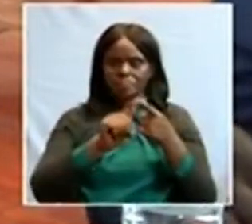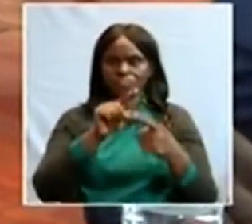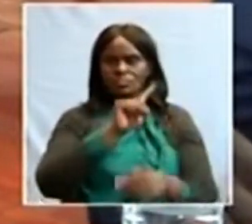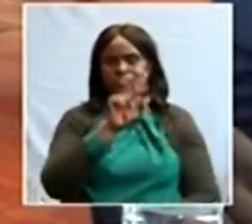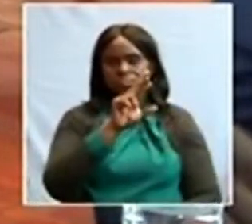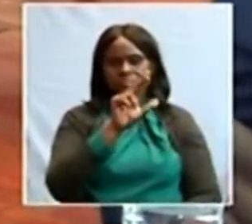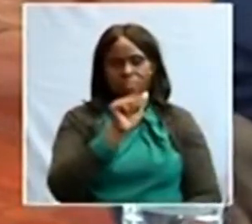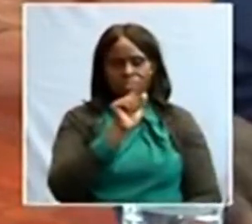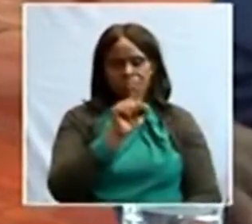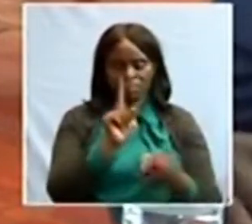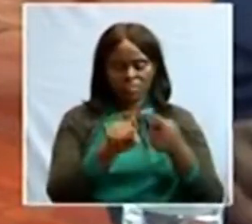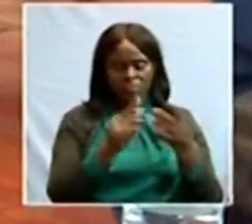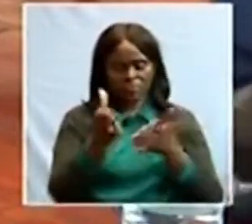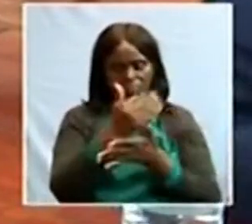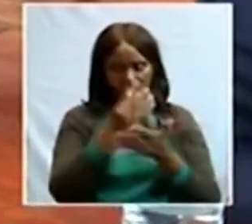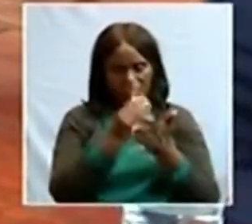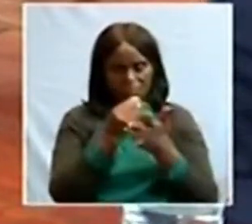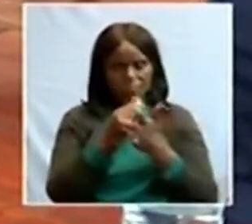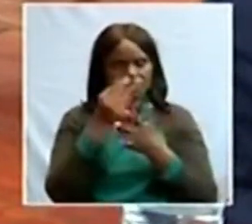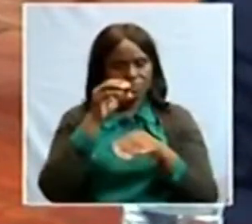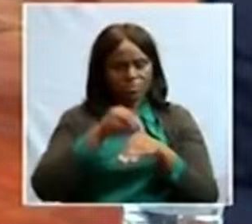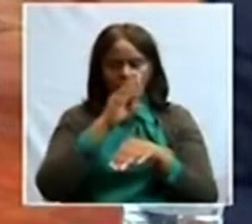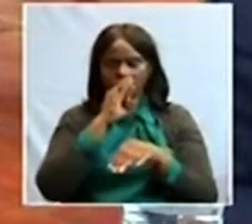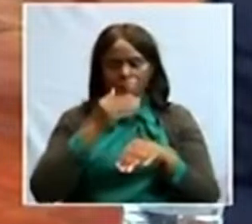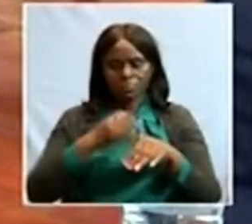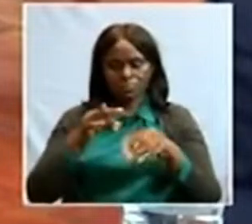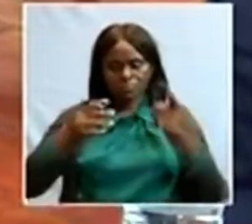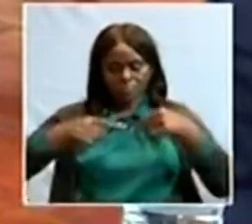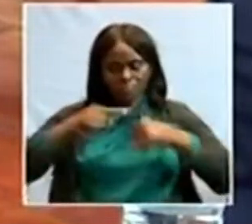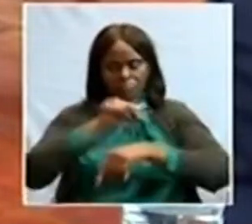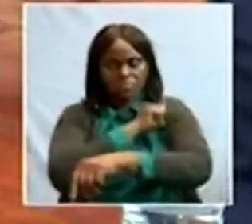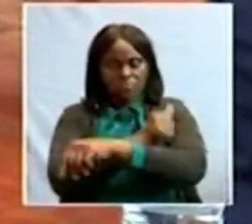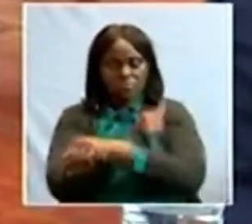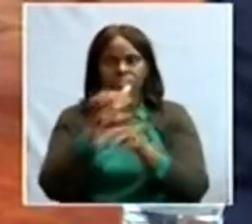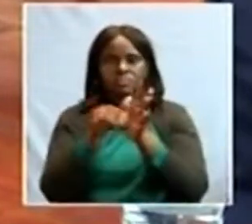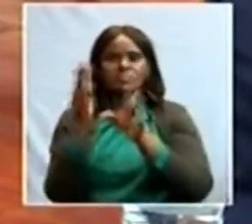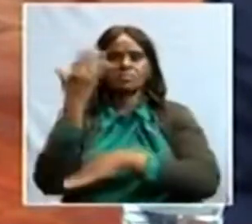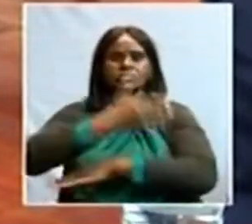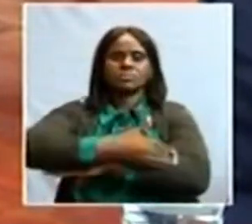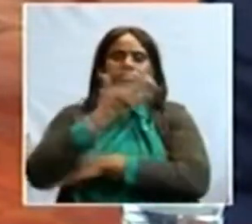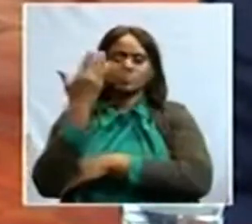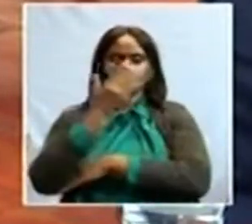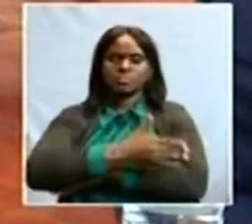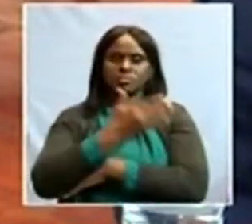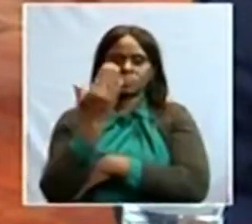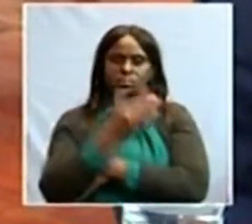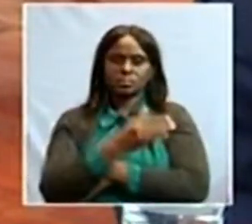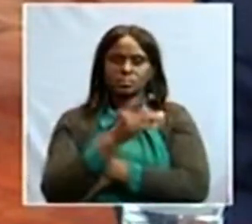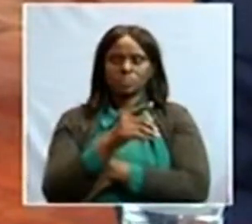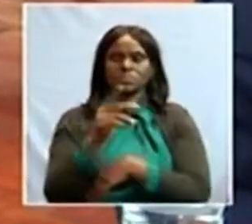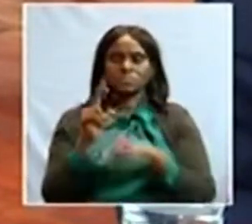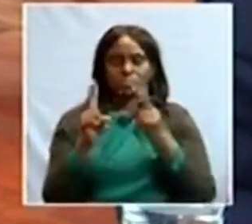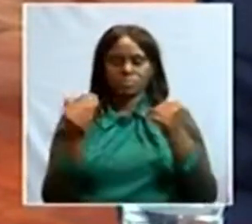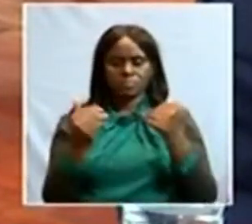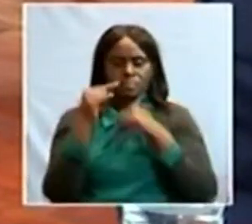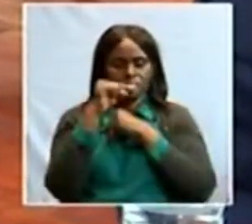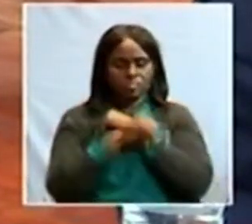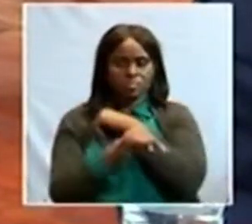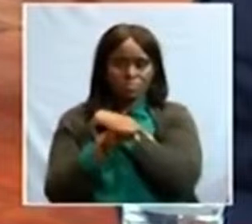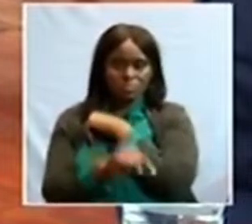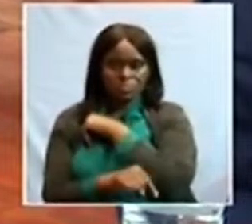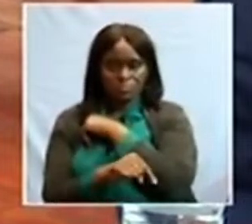to collect revenue on behalf of the local authority at the border. So the details